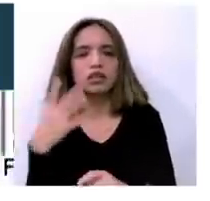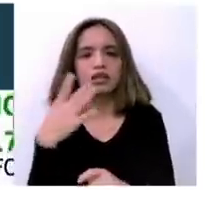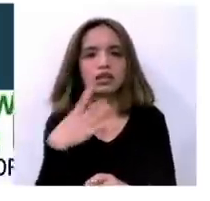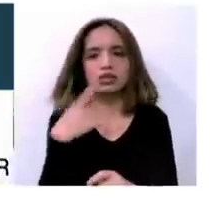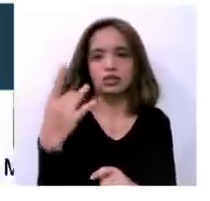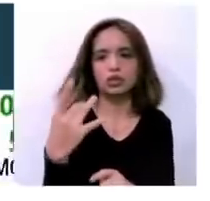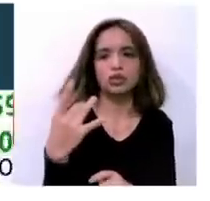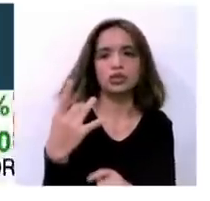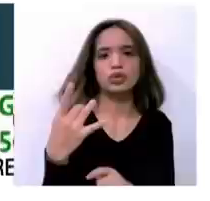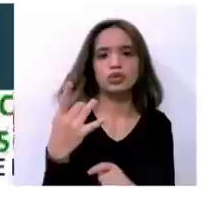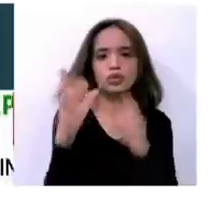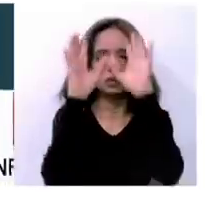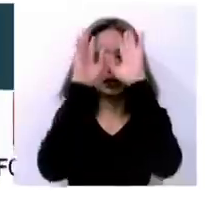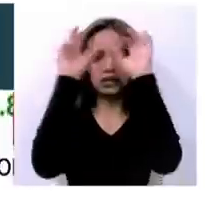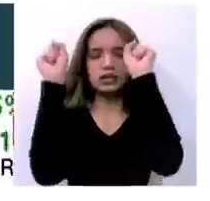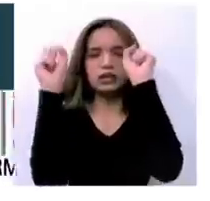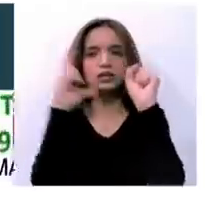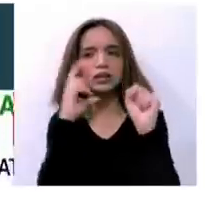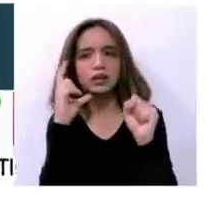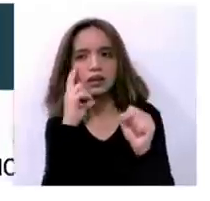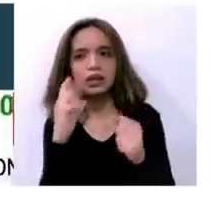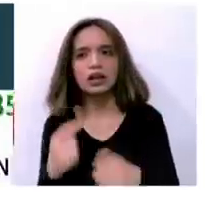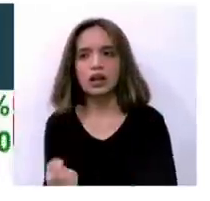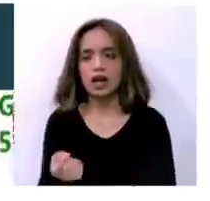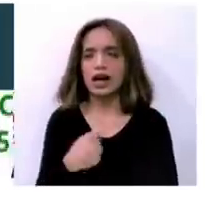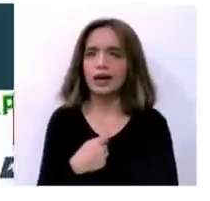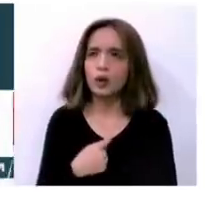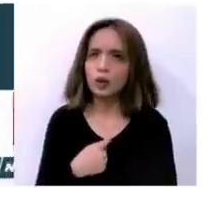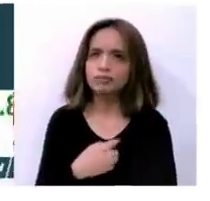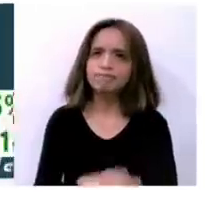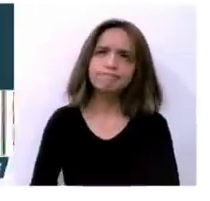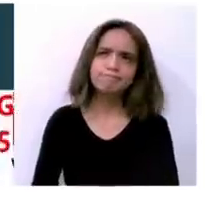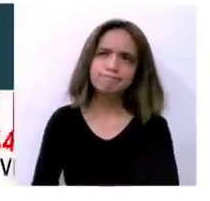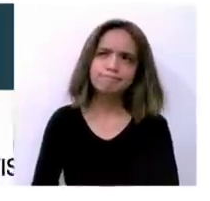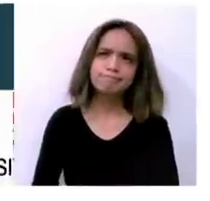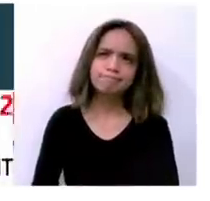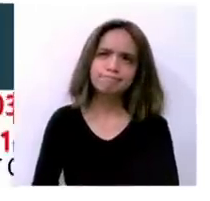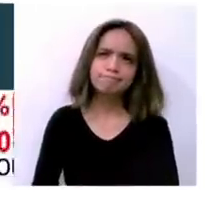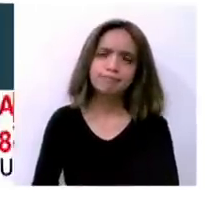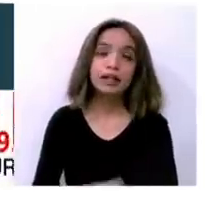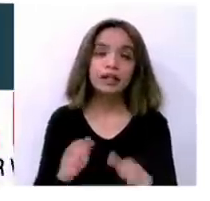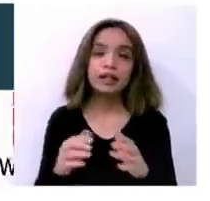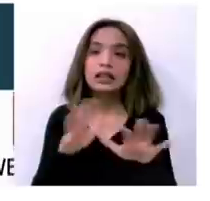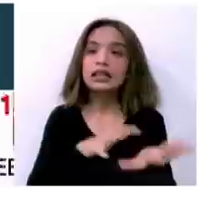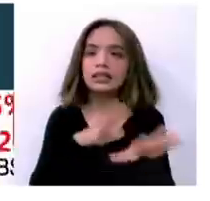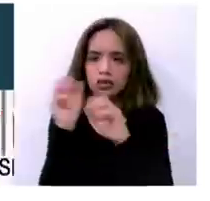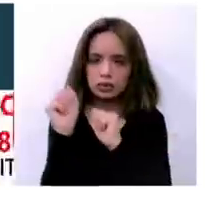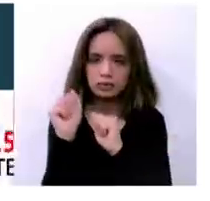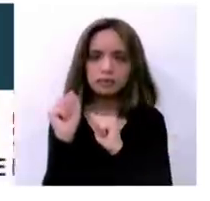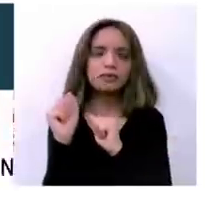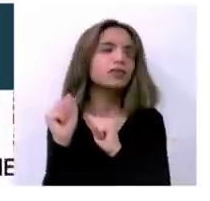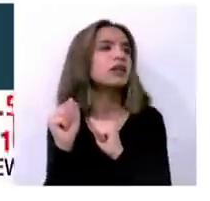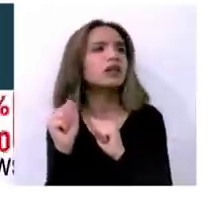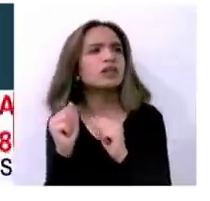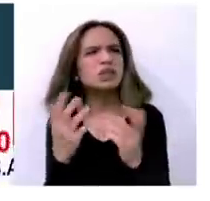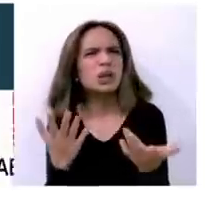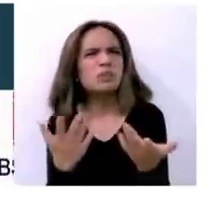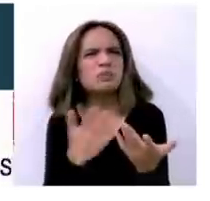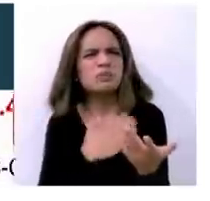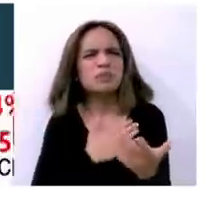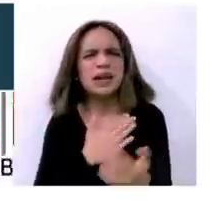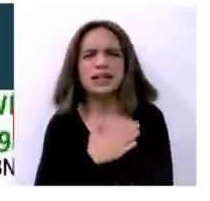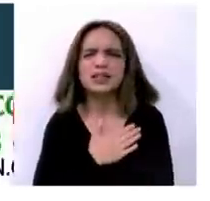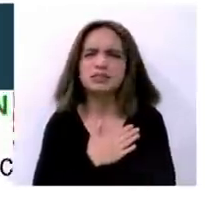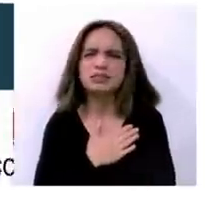Duterte, if you recall, and I parted ways when I, you know,